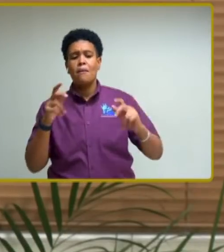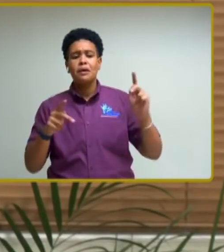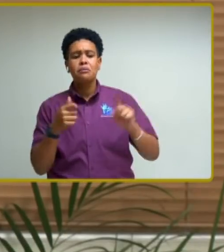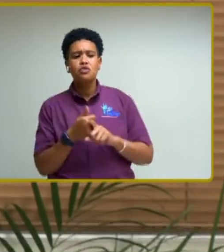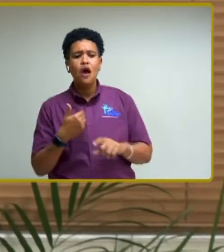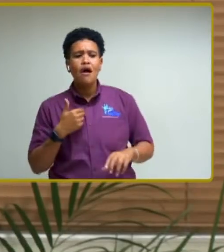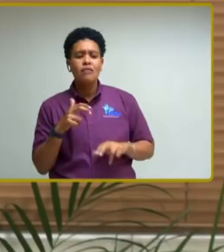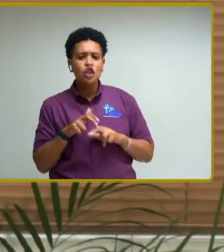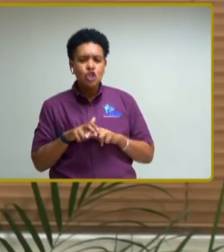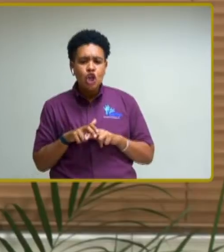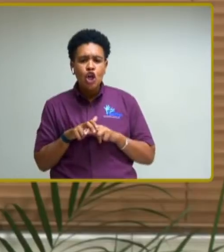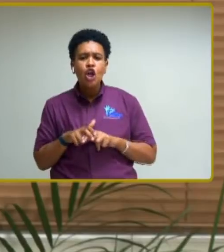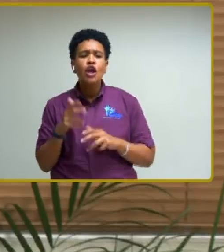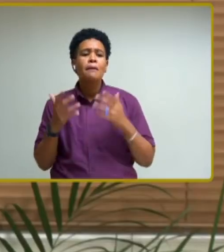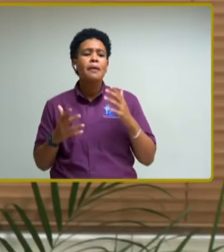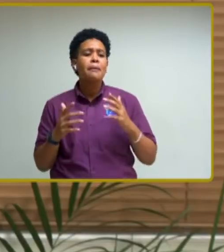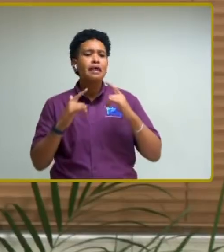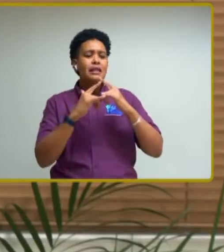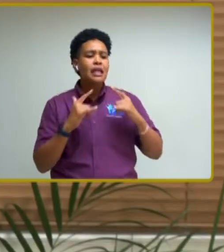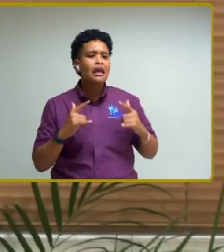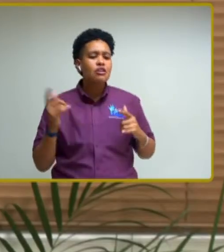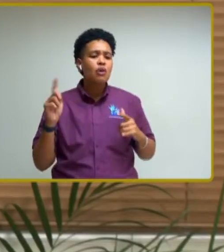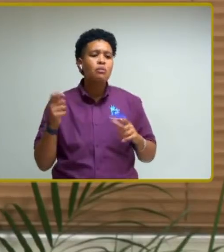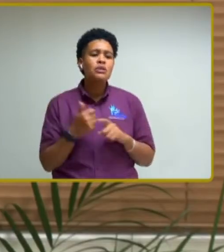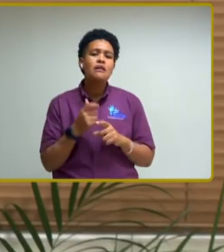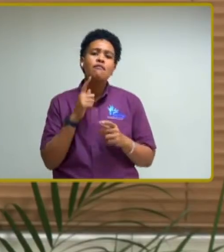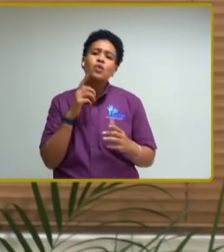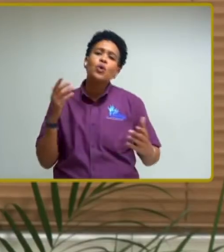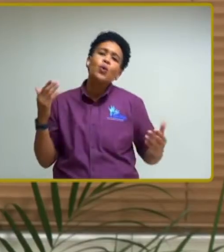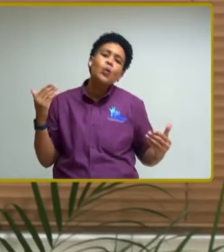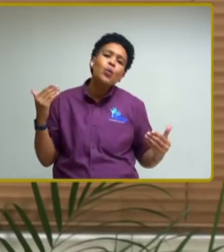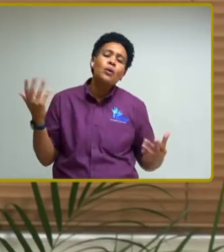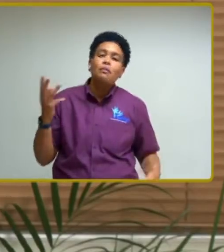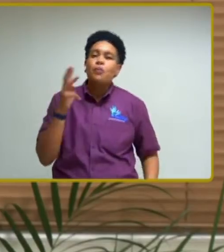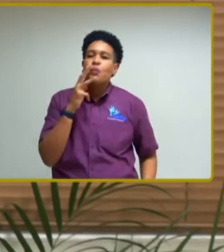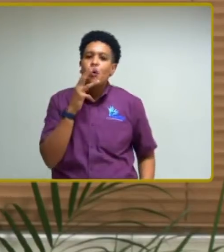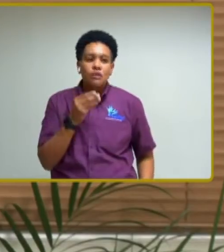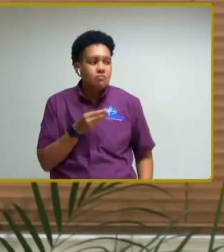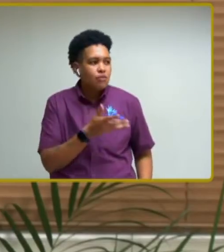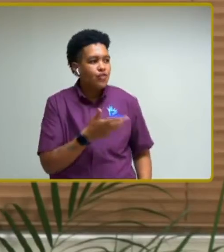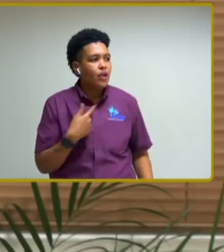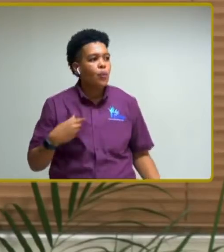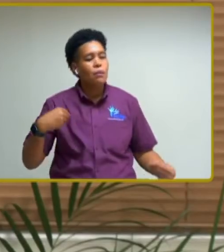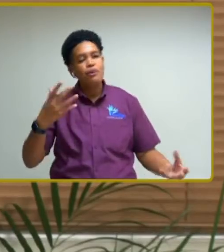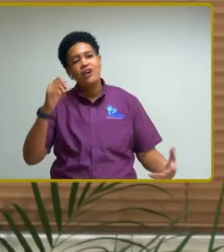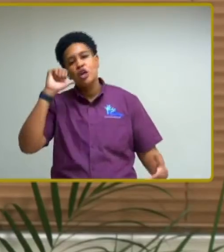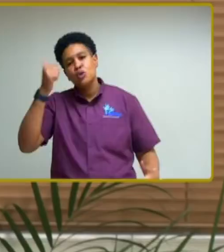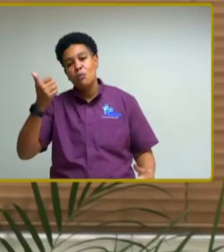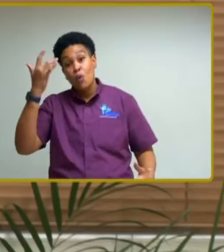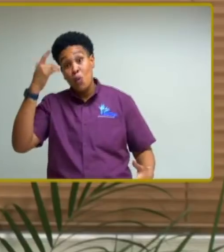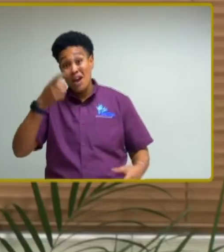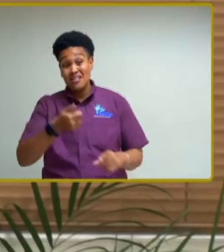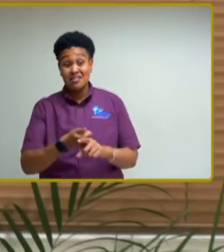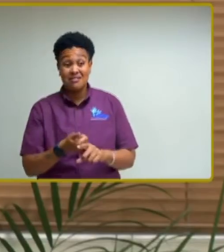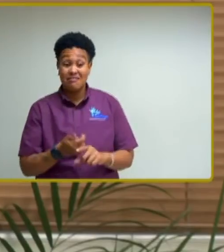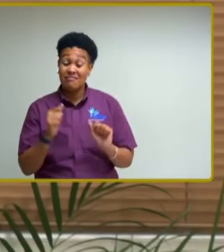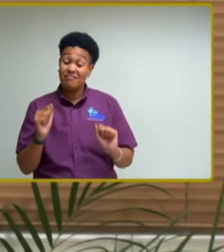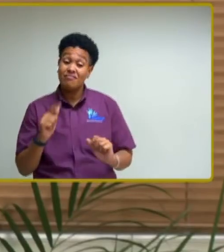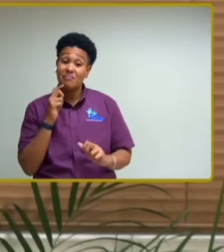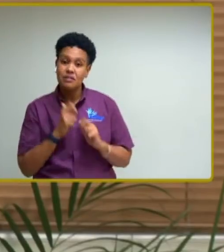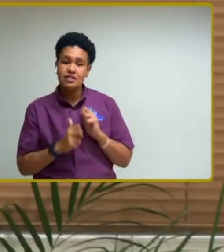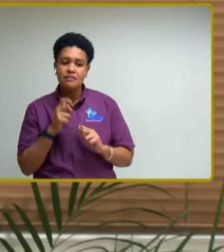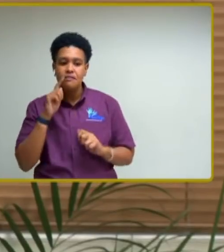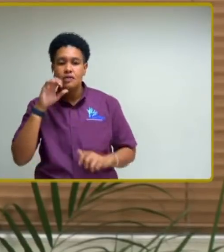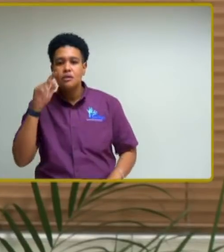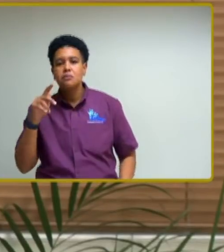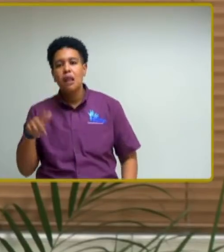to have a chair, maybe a tent somewhere that's cool, maybe a little water as we are providing tomorrow, because it can be difficult for